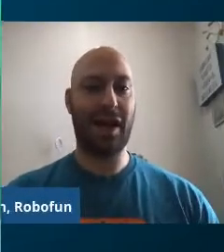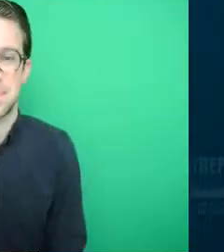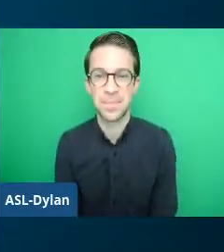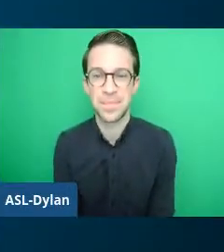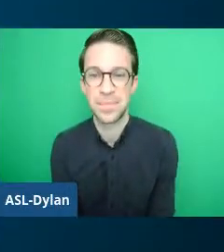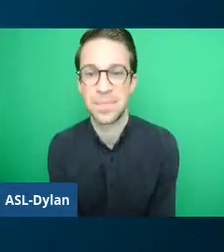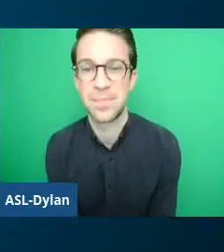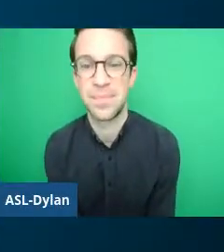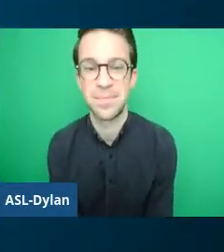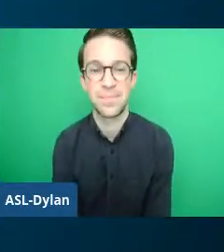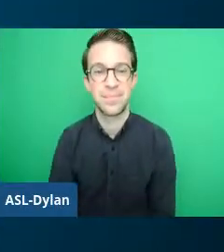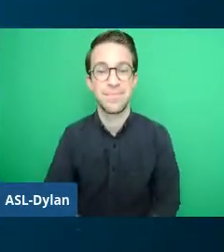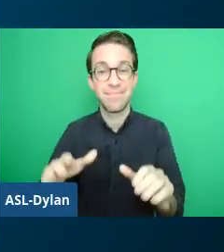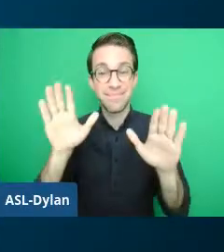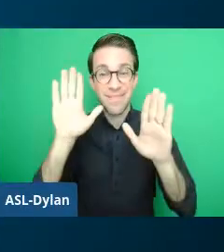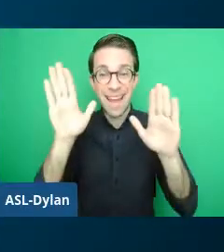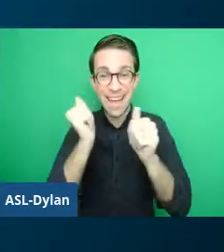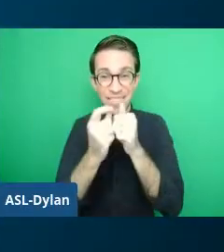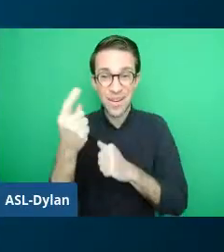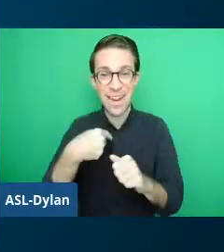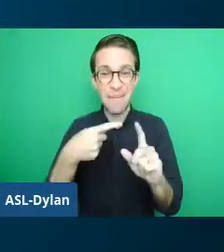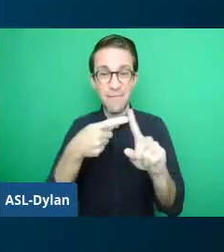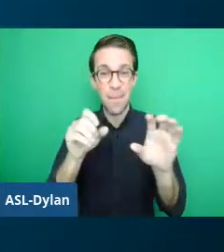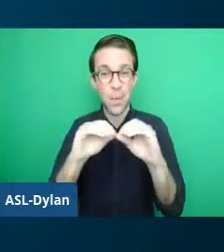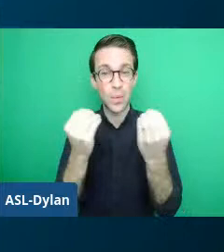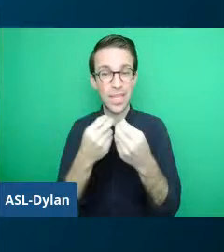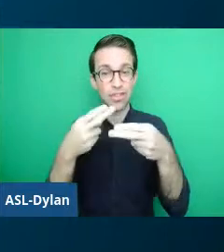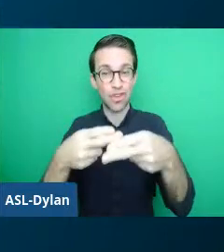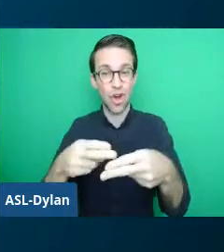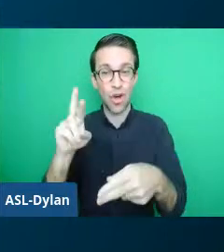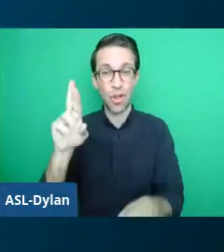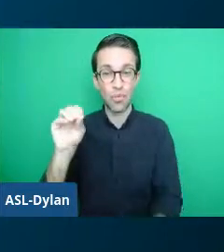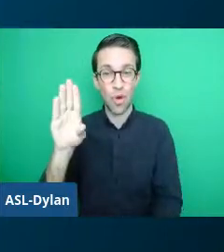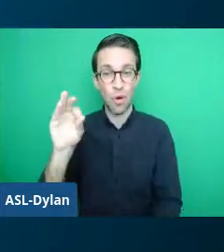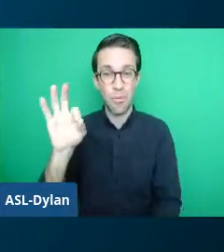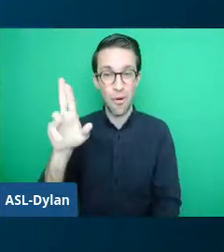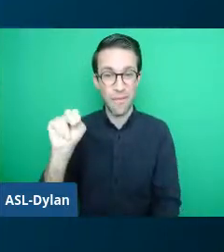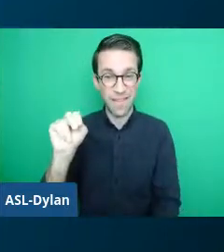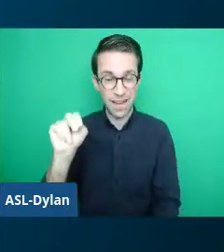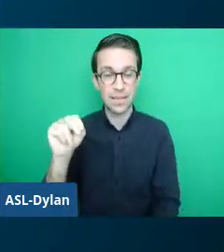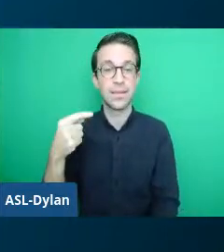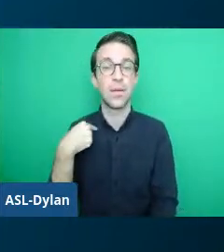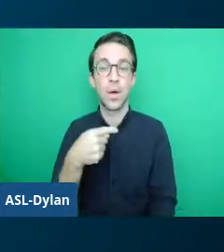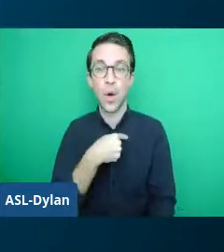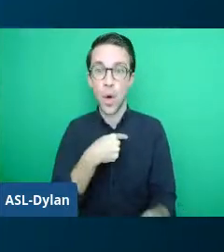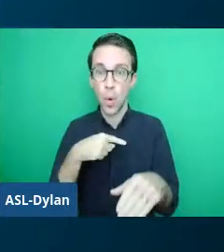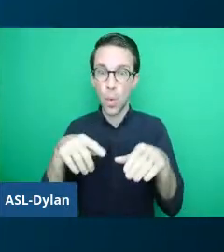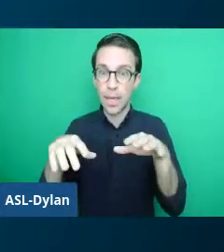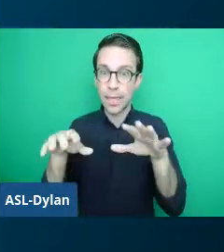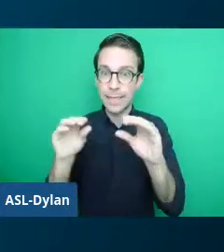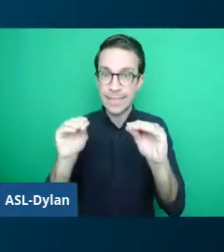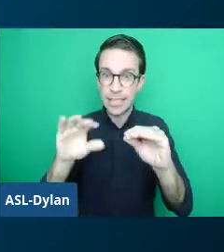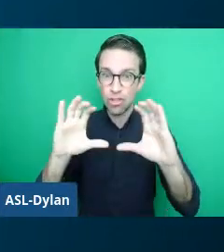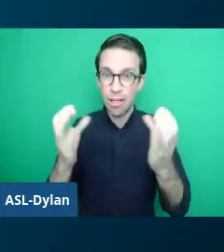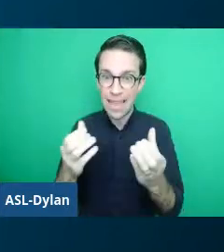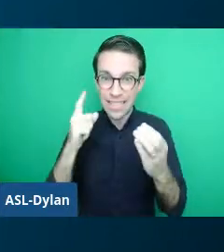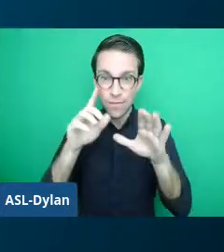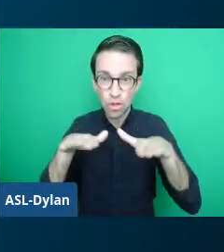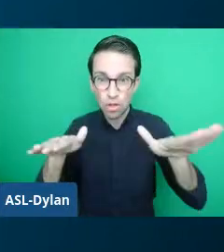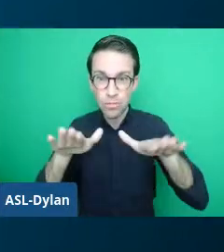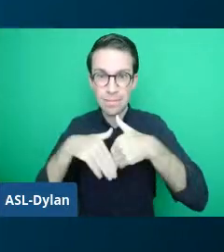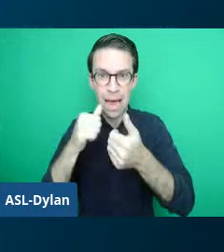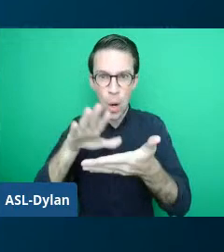So, hi everybody. I'm with an organization called RoboFun, and we do classes for children to learn